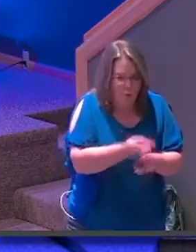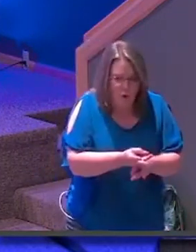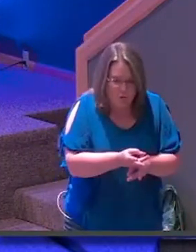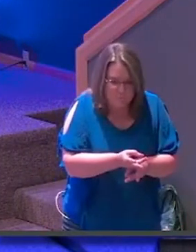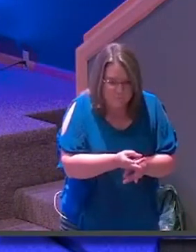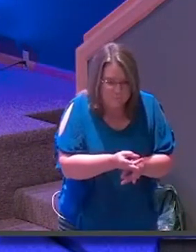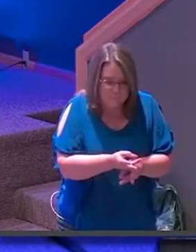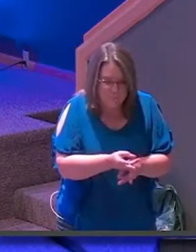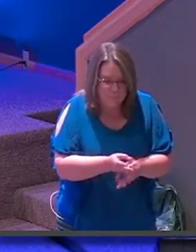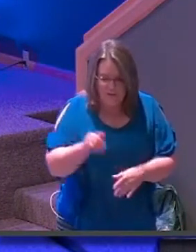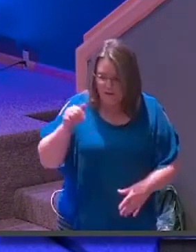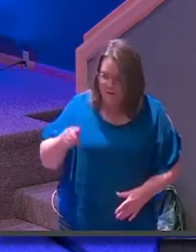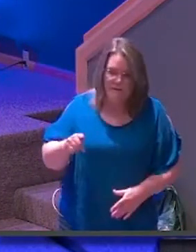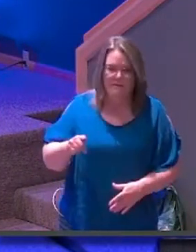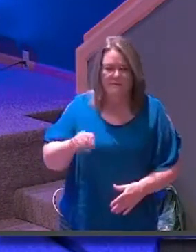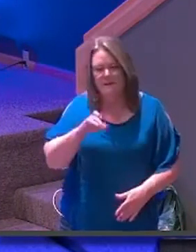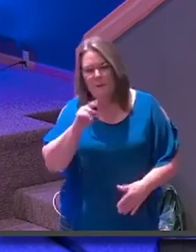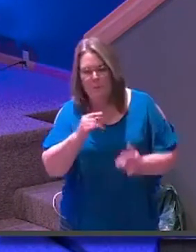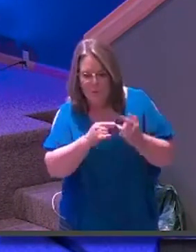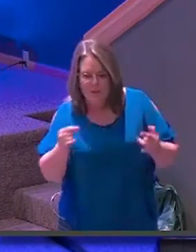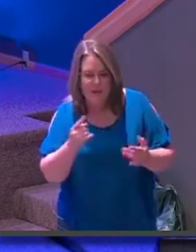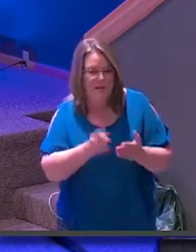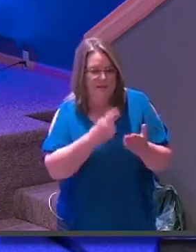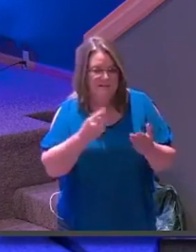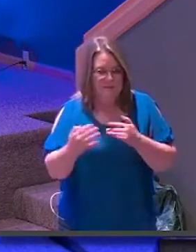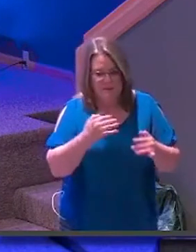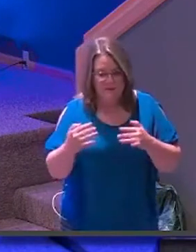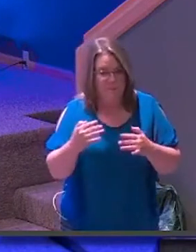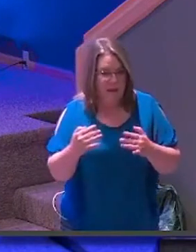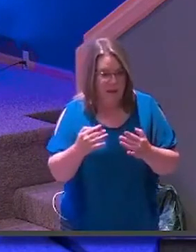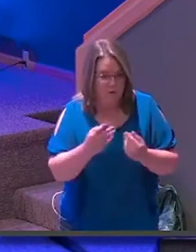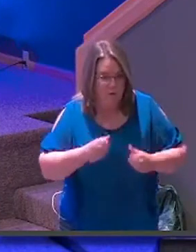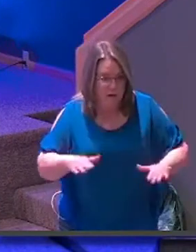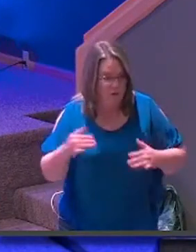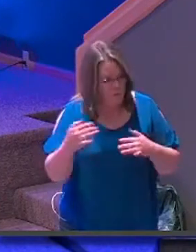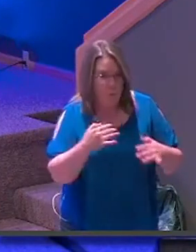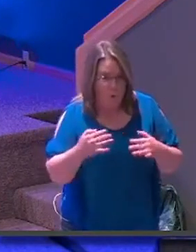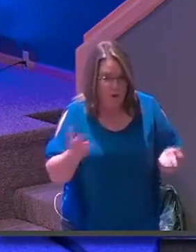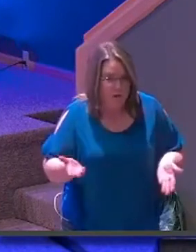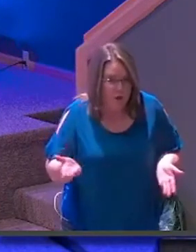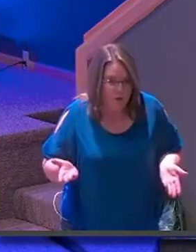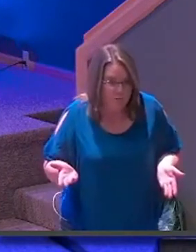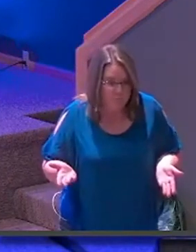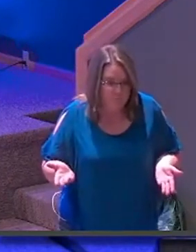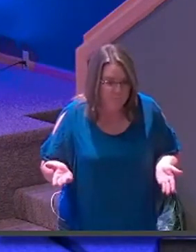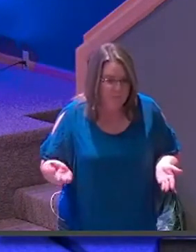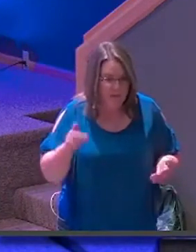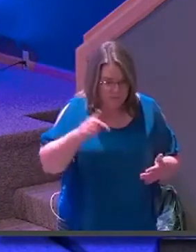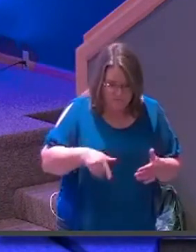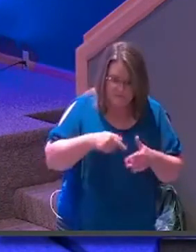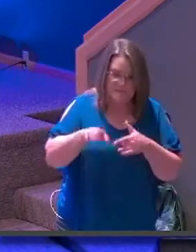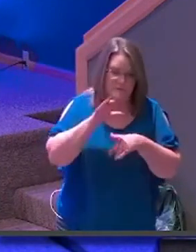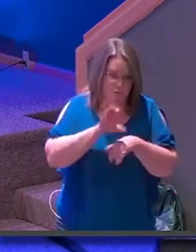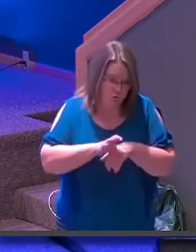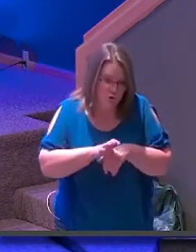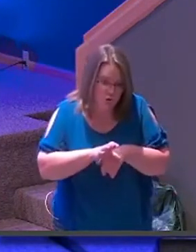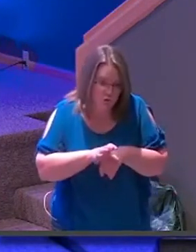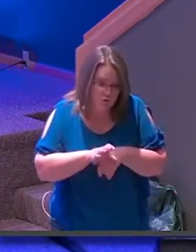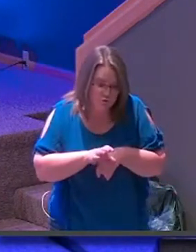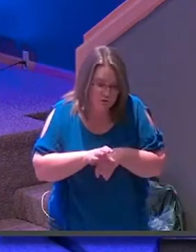is a boot camp and sometimes a battleground. This is war. This is the church. This is the